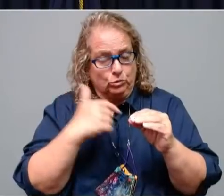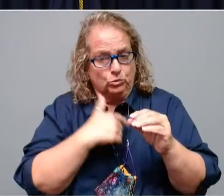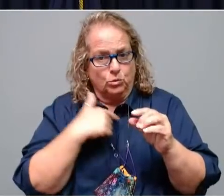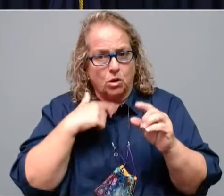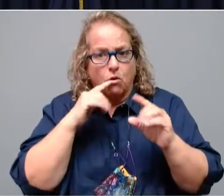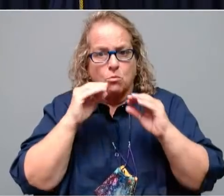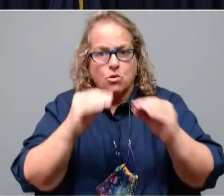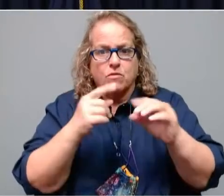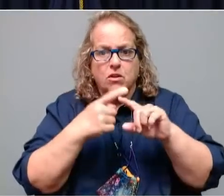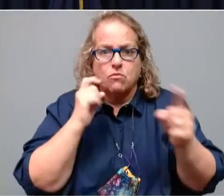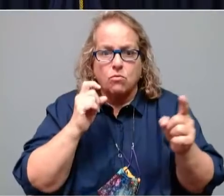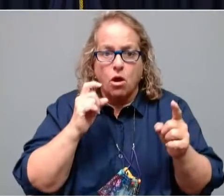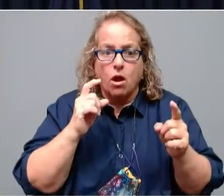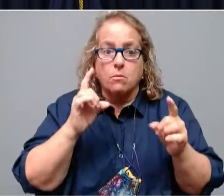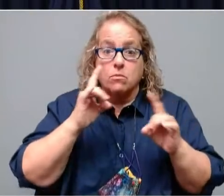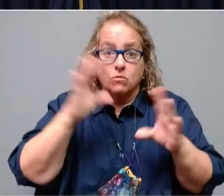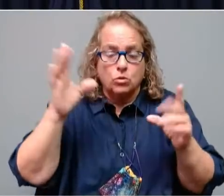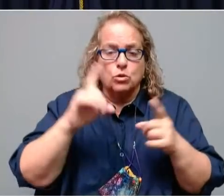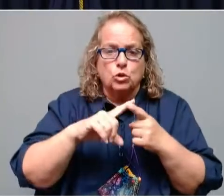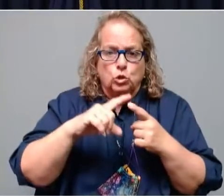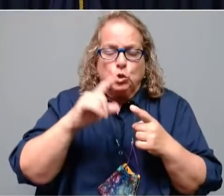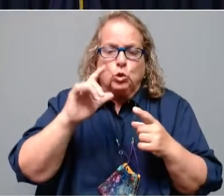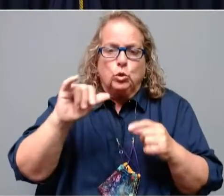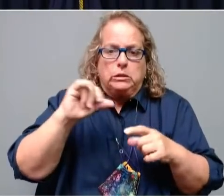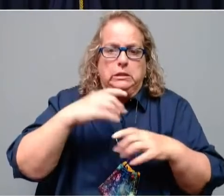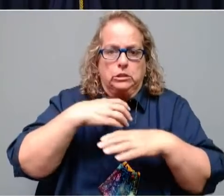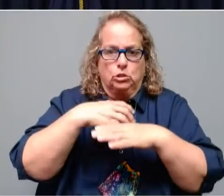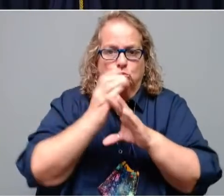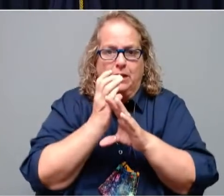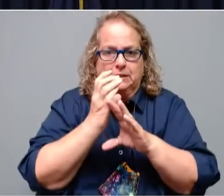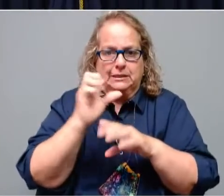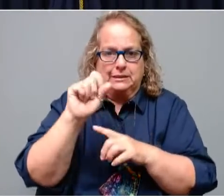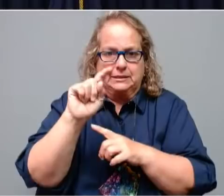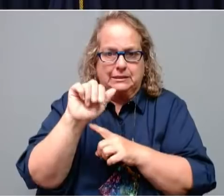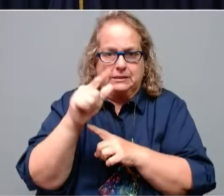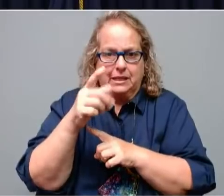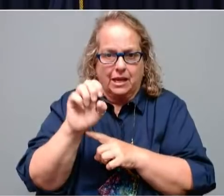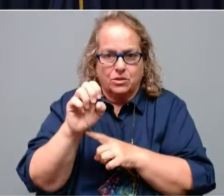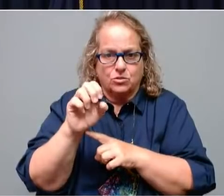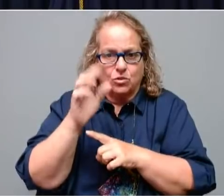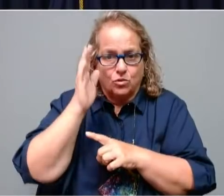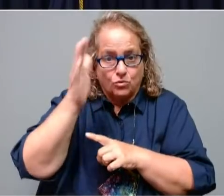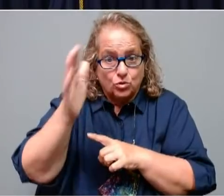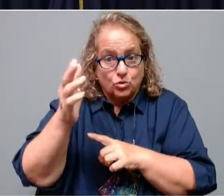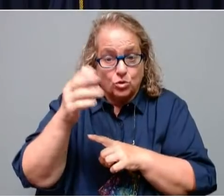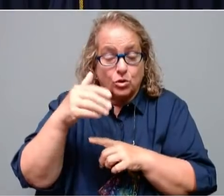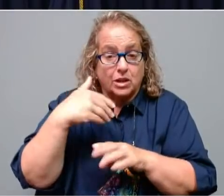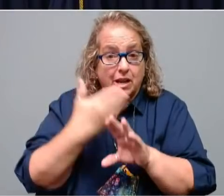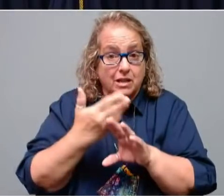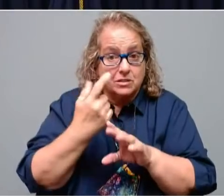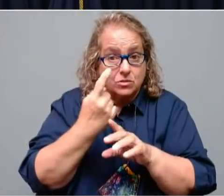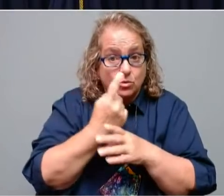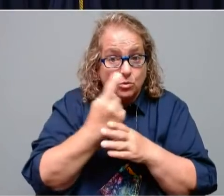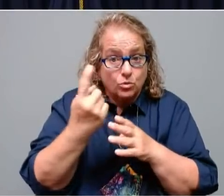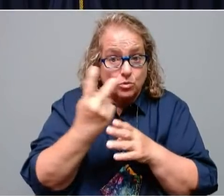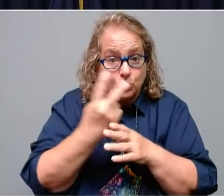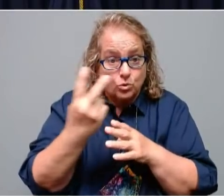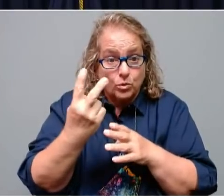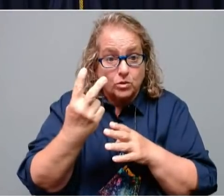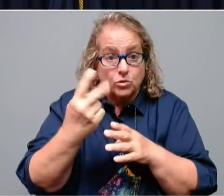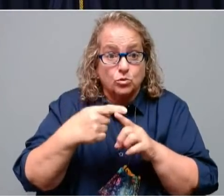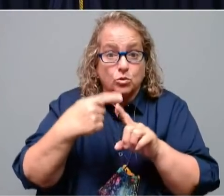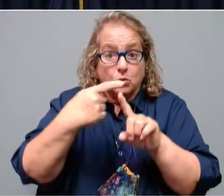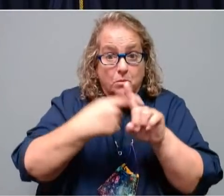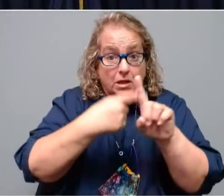stage, and the future next couple weeks to couple months looks like they're going to be very, very